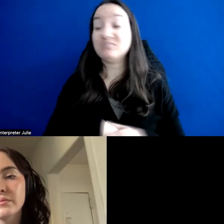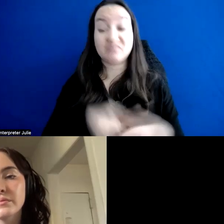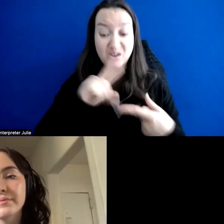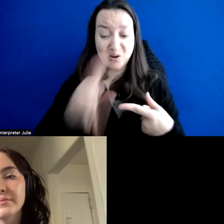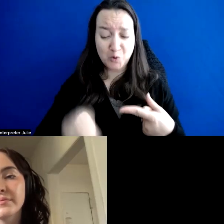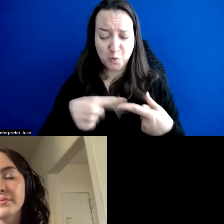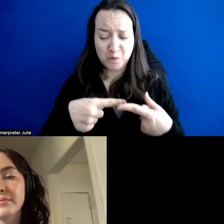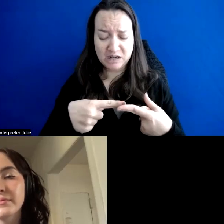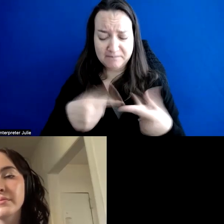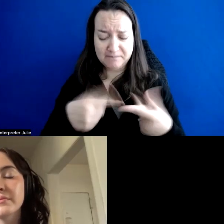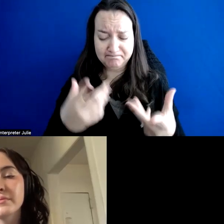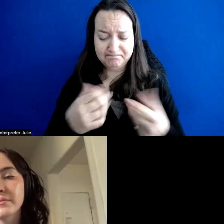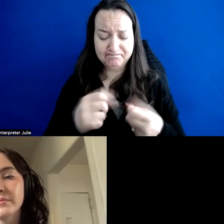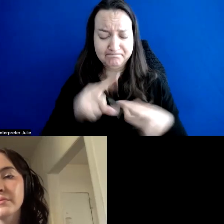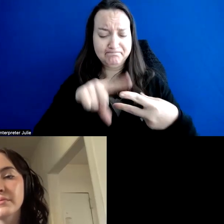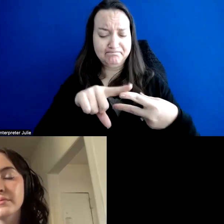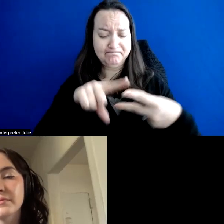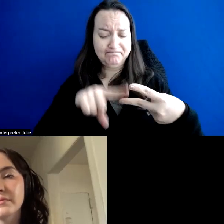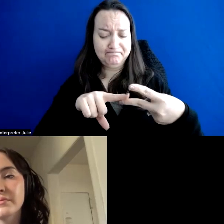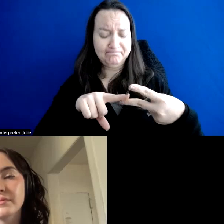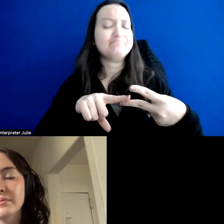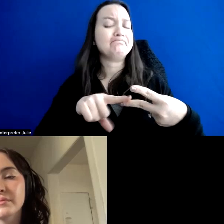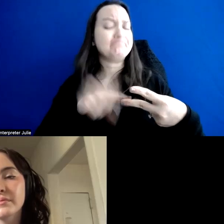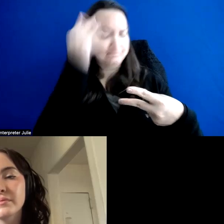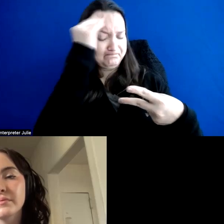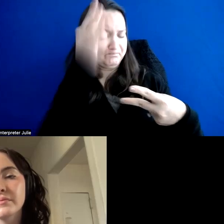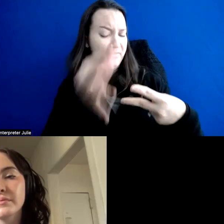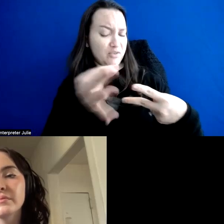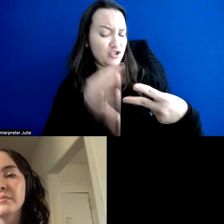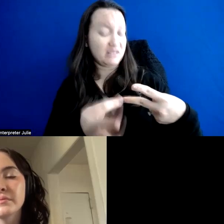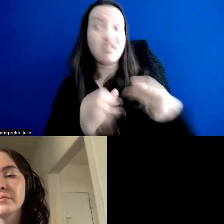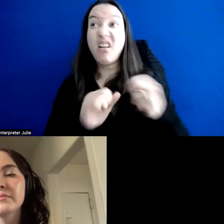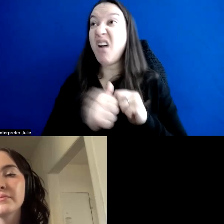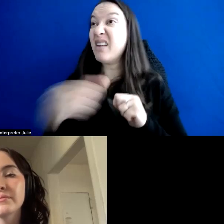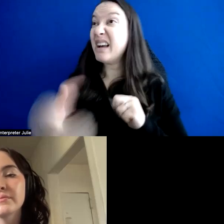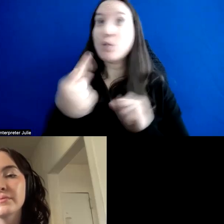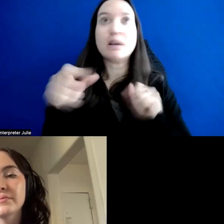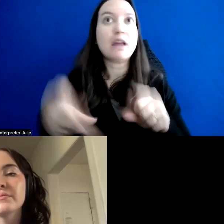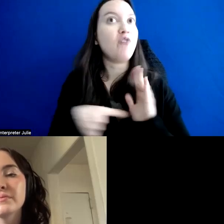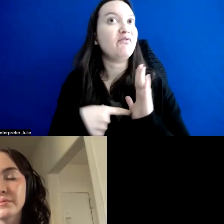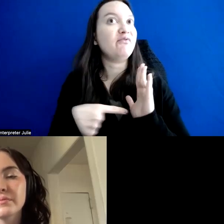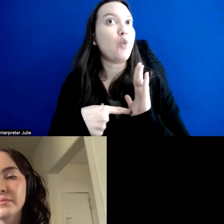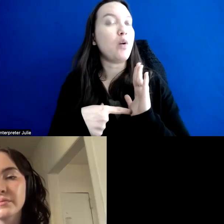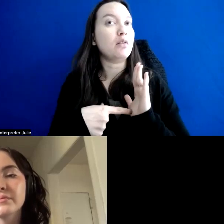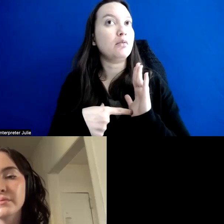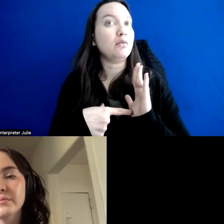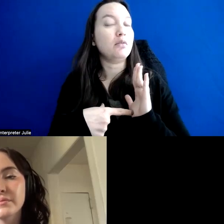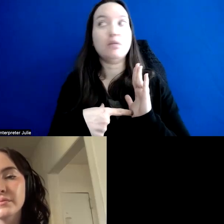take a second option? How can anyone afford to take a second option?